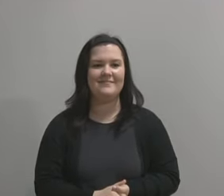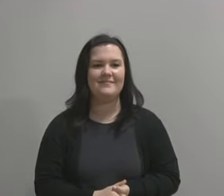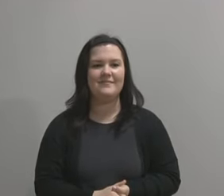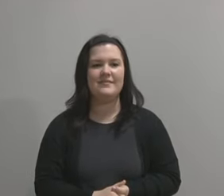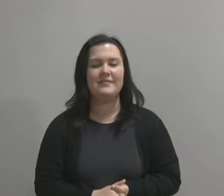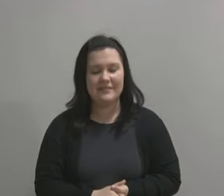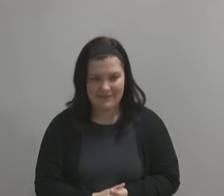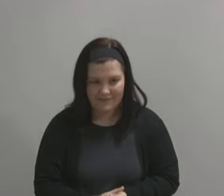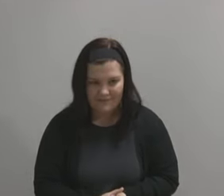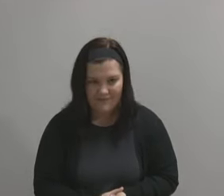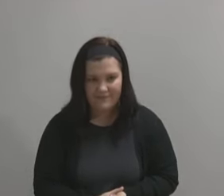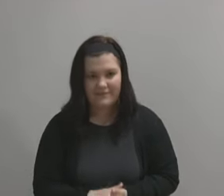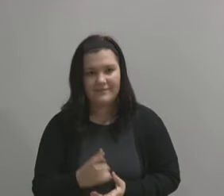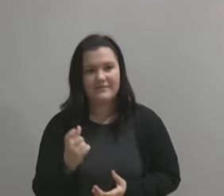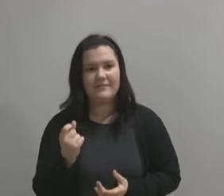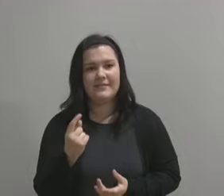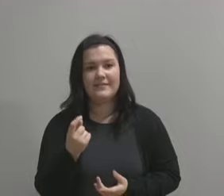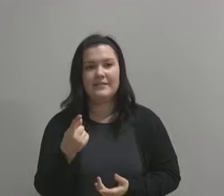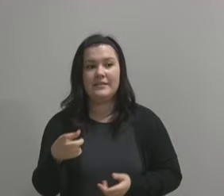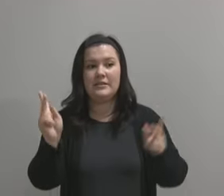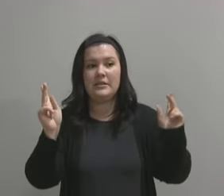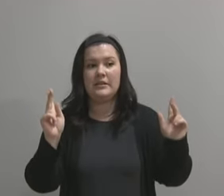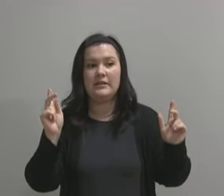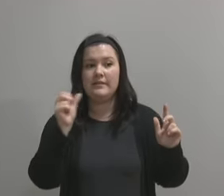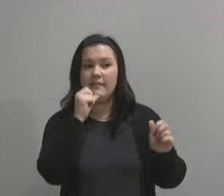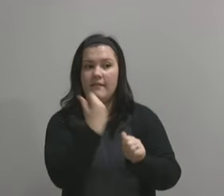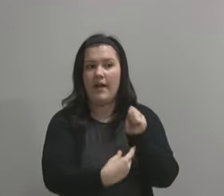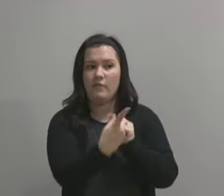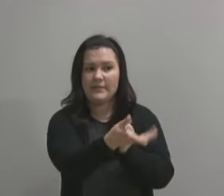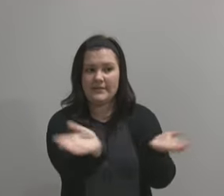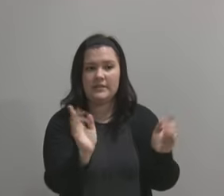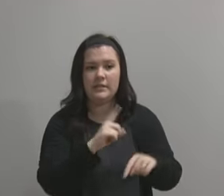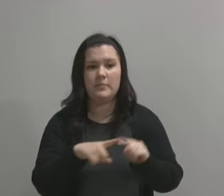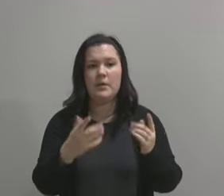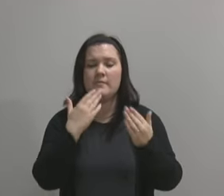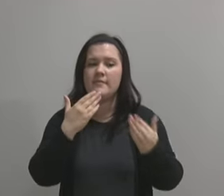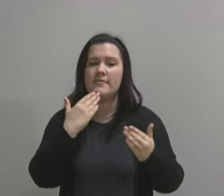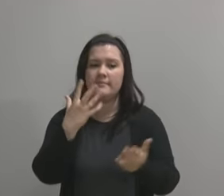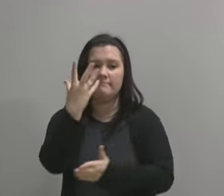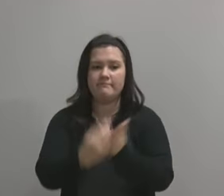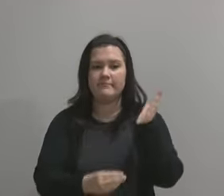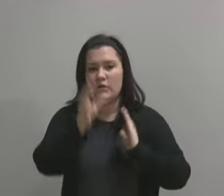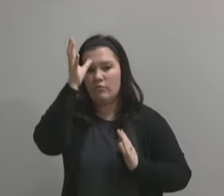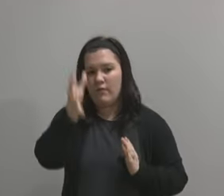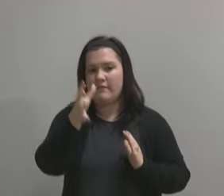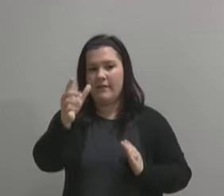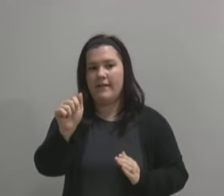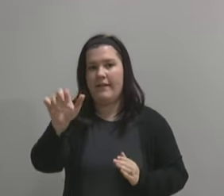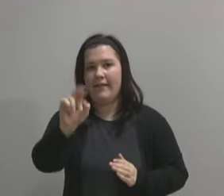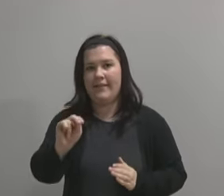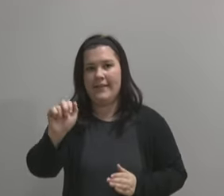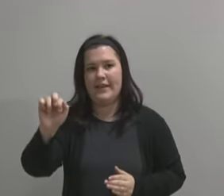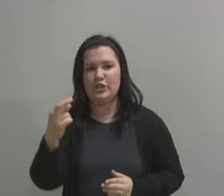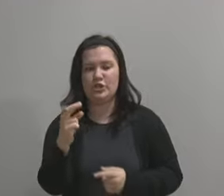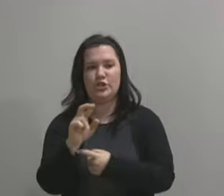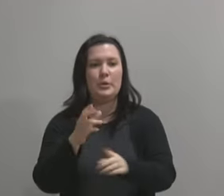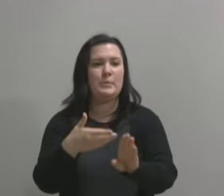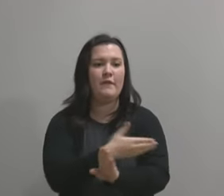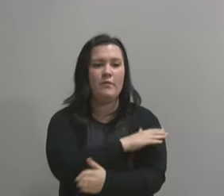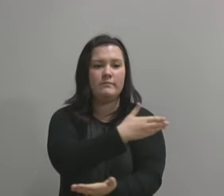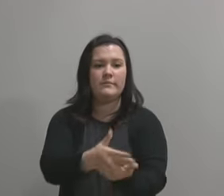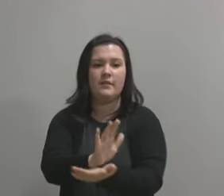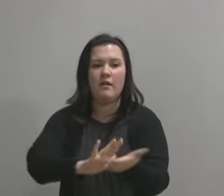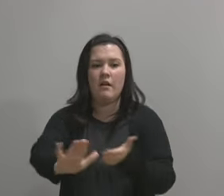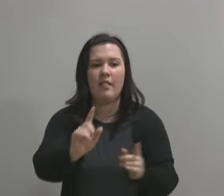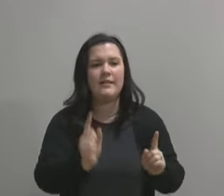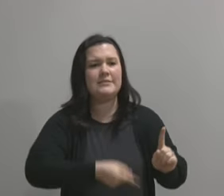And while he is not present with us in the auditorium tonight, I'd like to extend a special thanks to my late grandfather, Alan Asher. Before I came to college, he was my beacon of hope